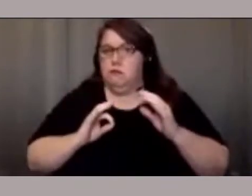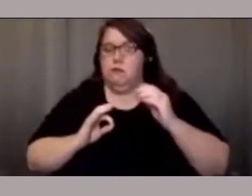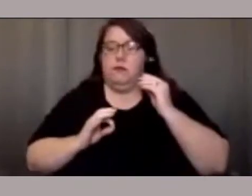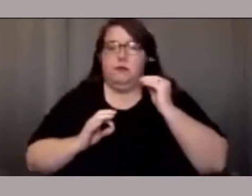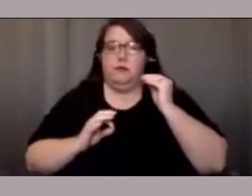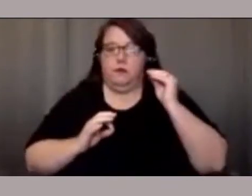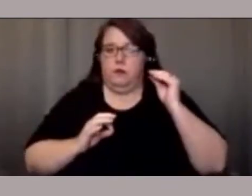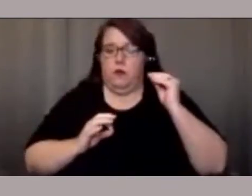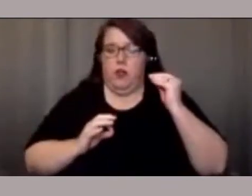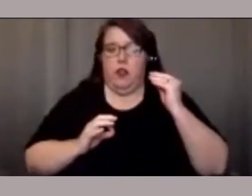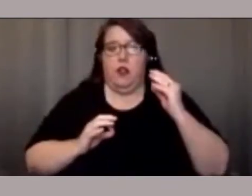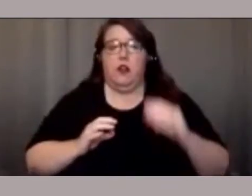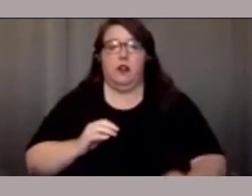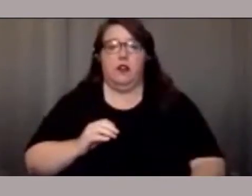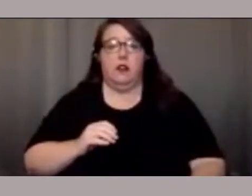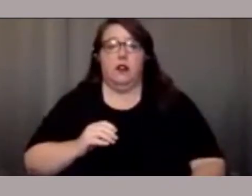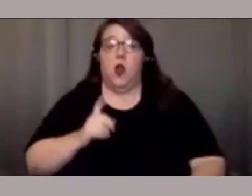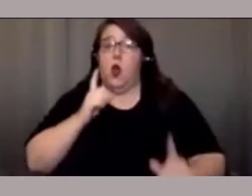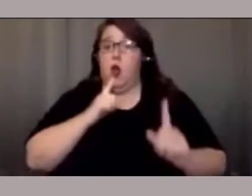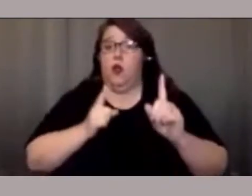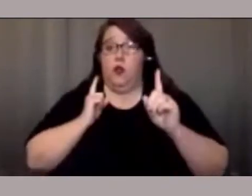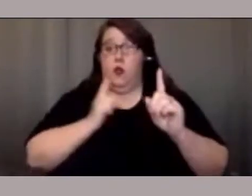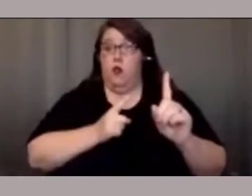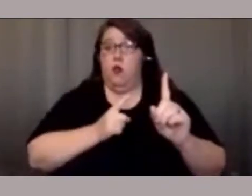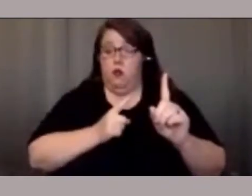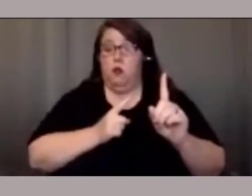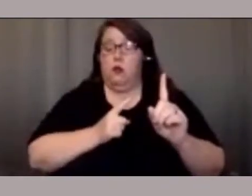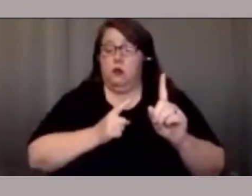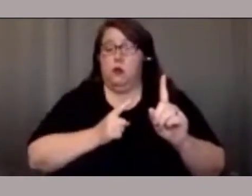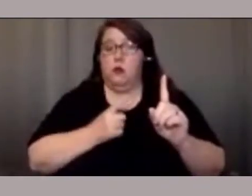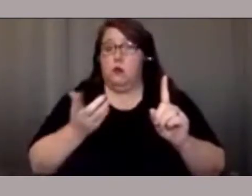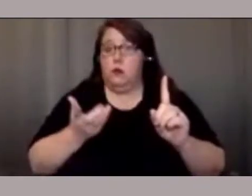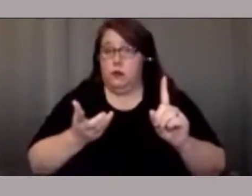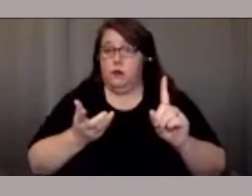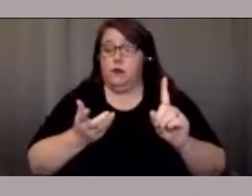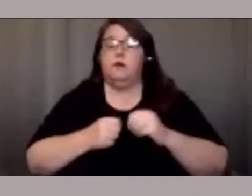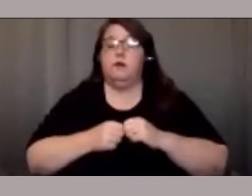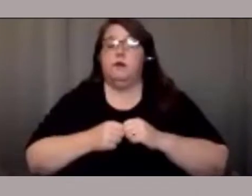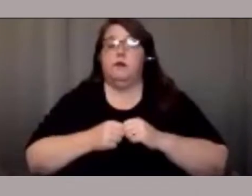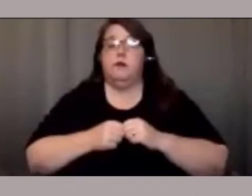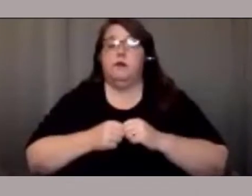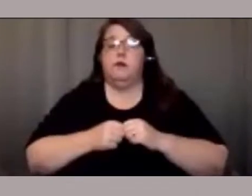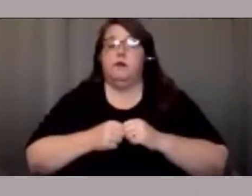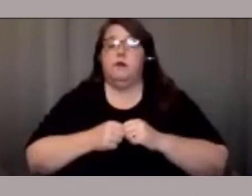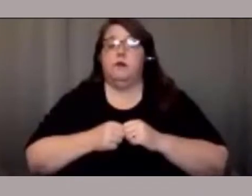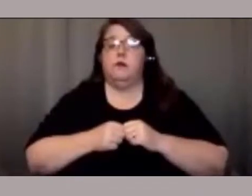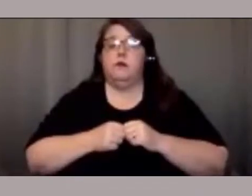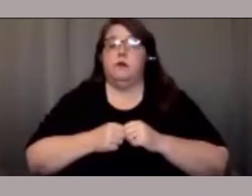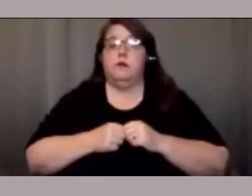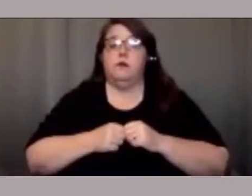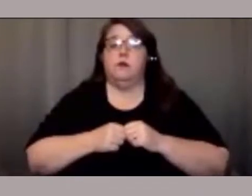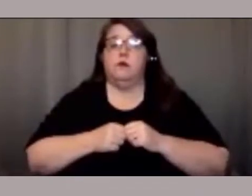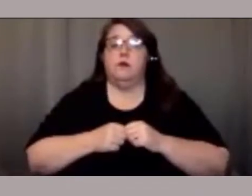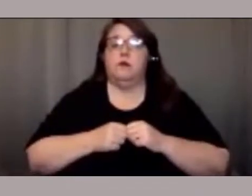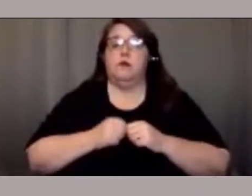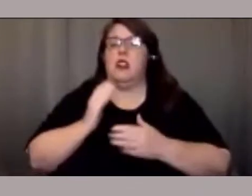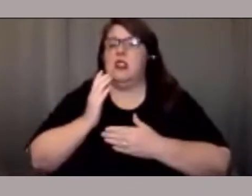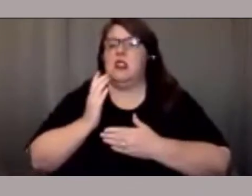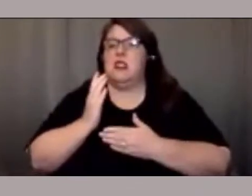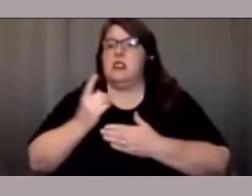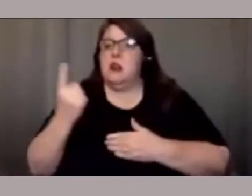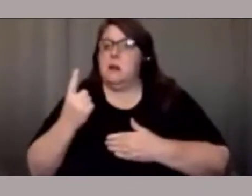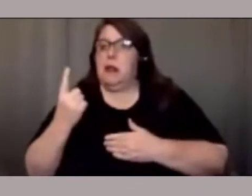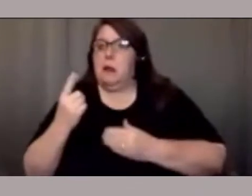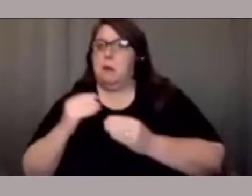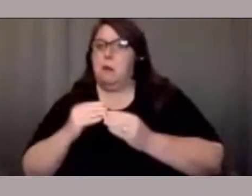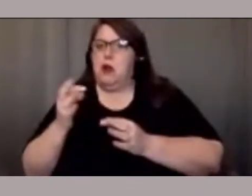And the goal, of course, is to try and create the same mask experience with something a little